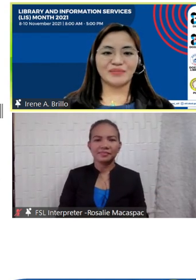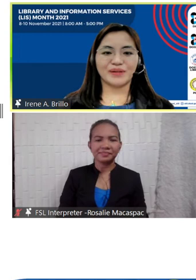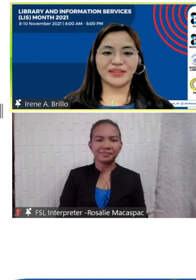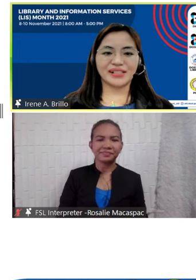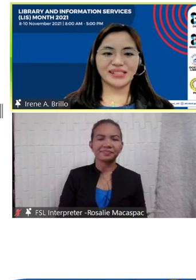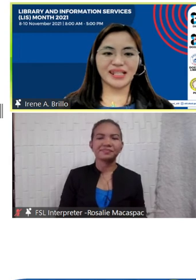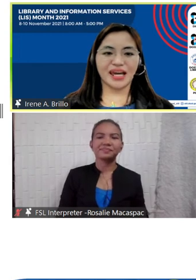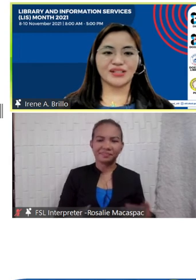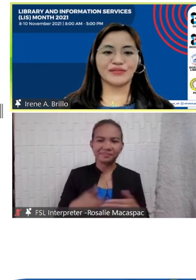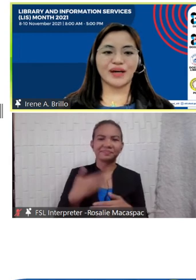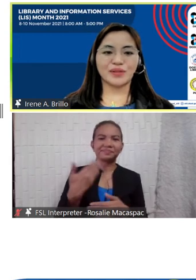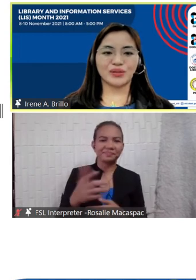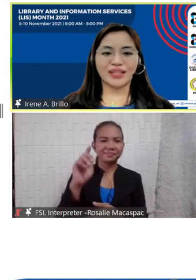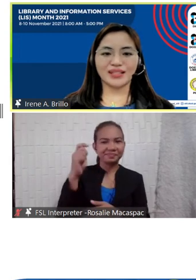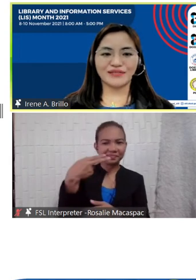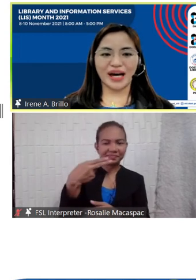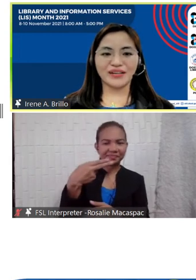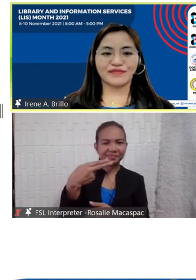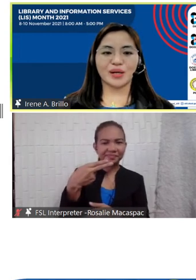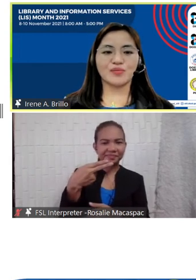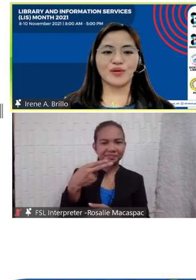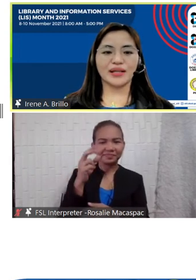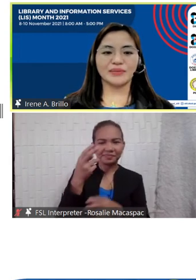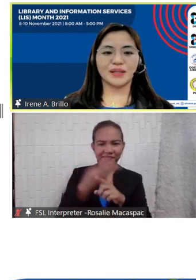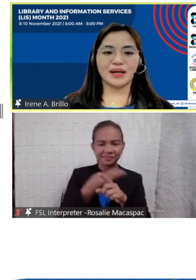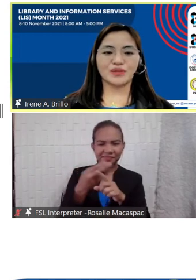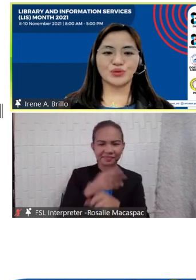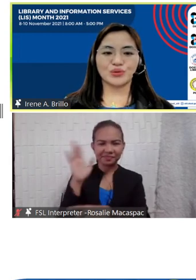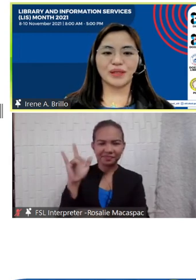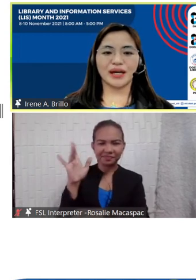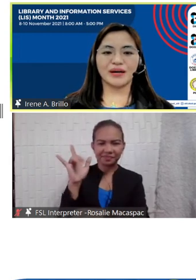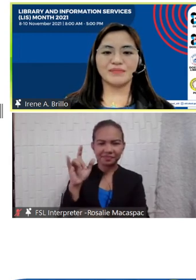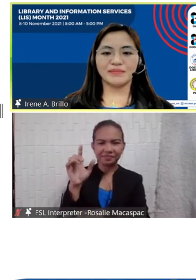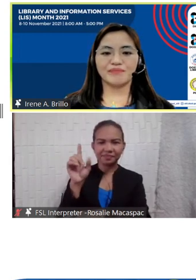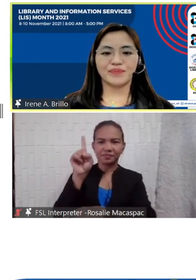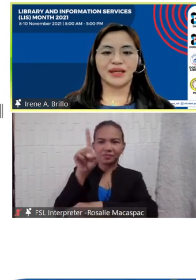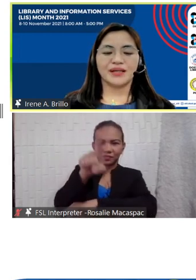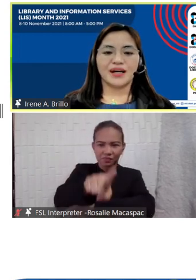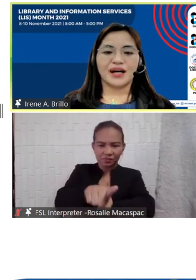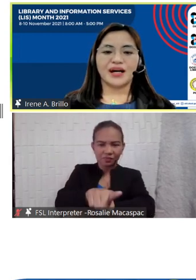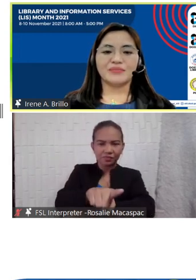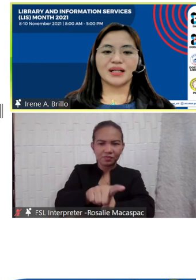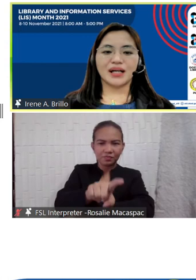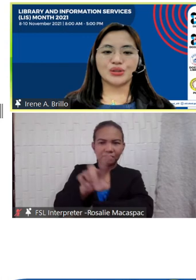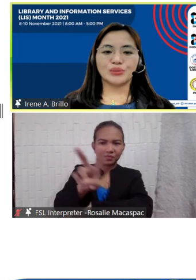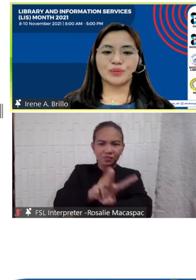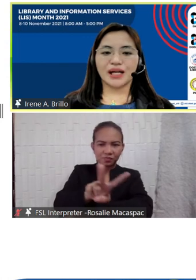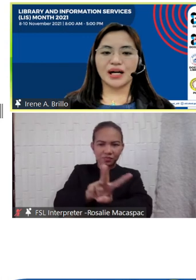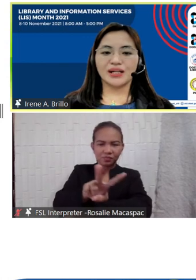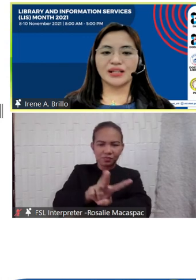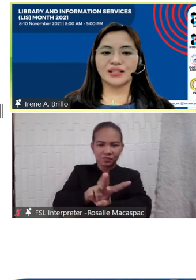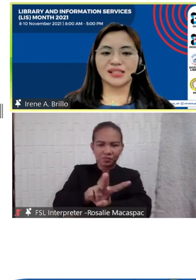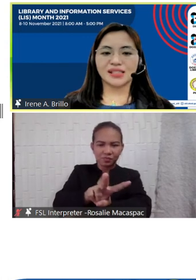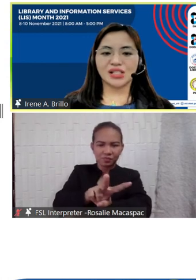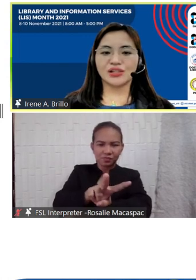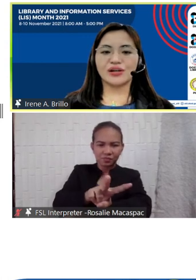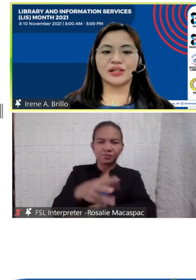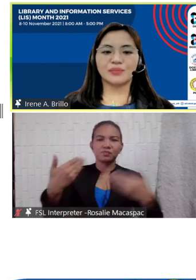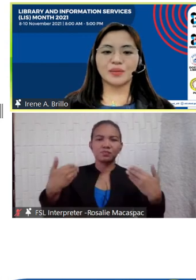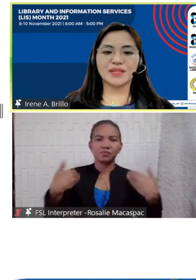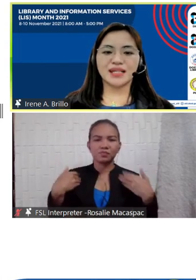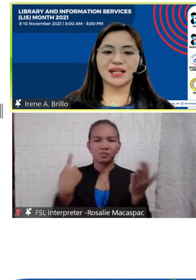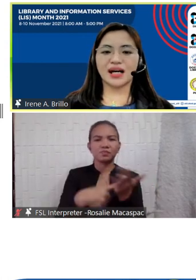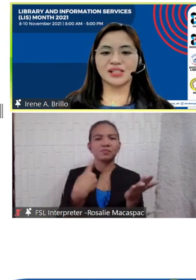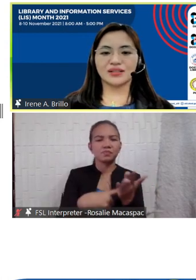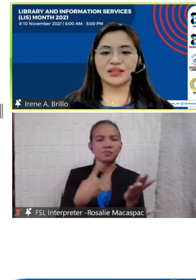And by Thursday, November 25, from 1 p.m. to 2 p.m., magkakaroon po tayo ng discussion